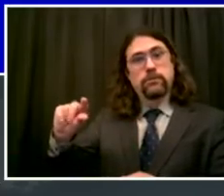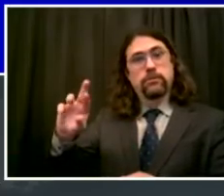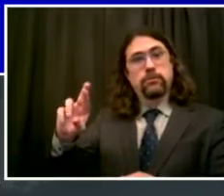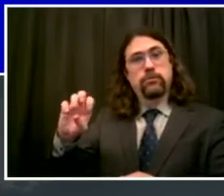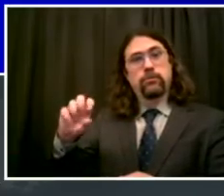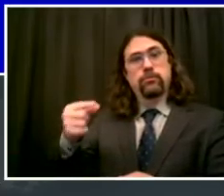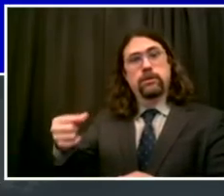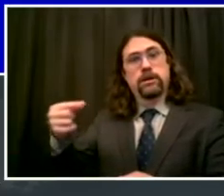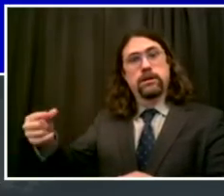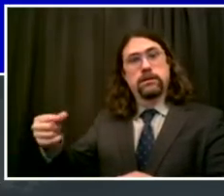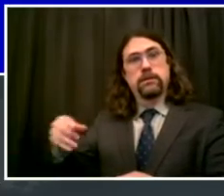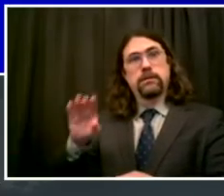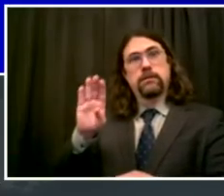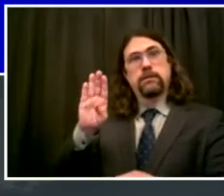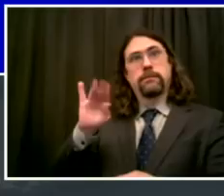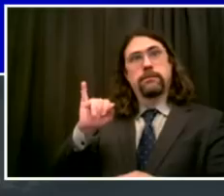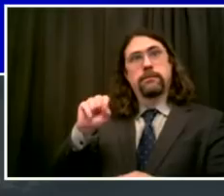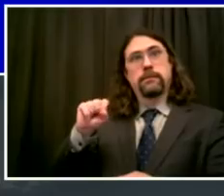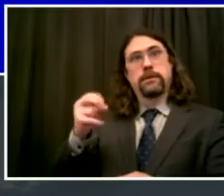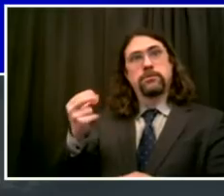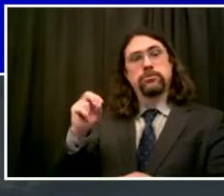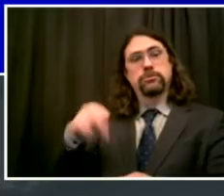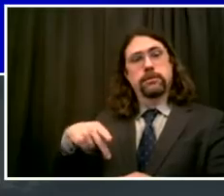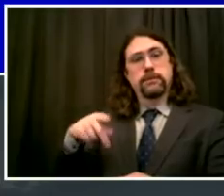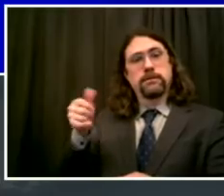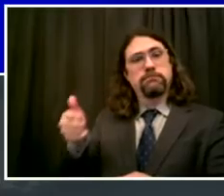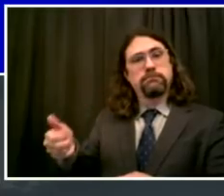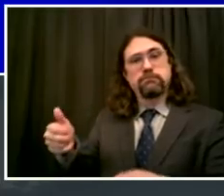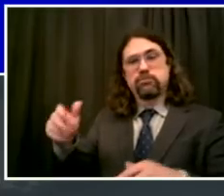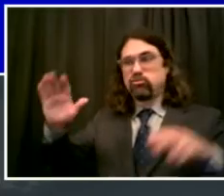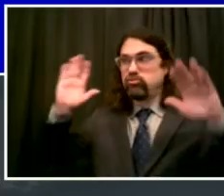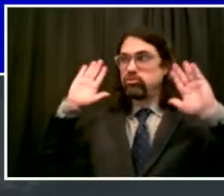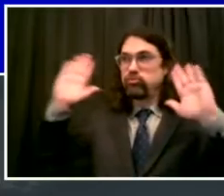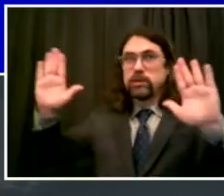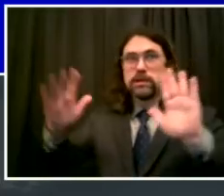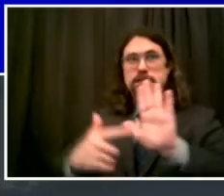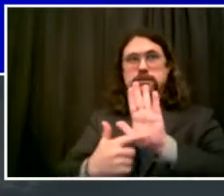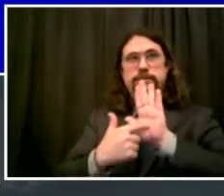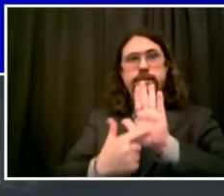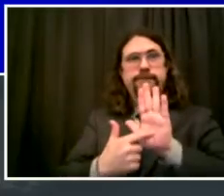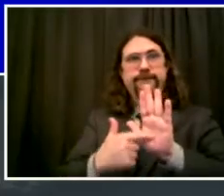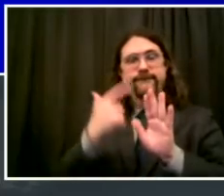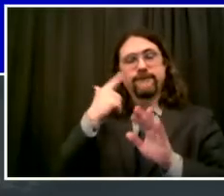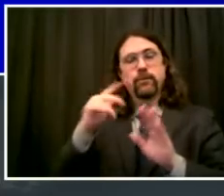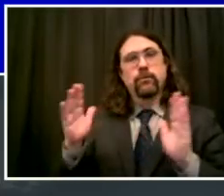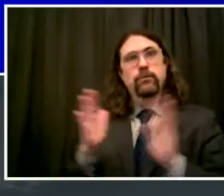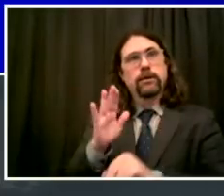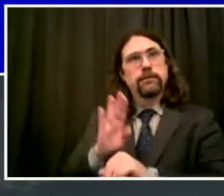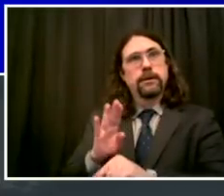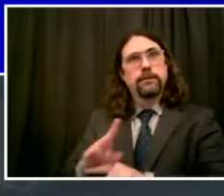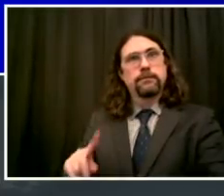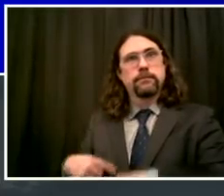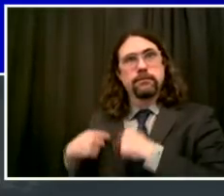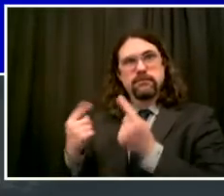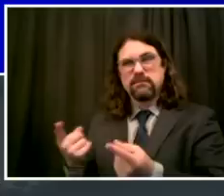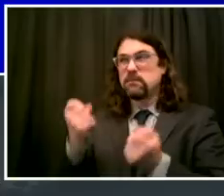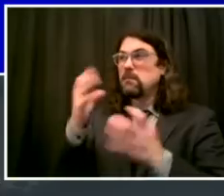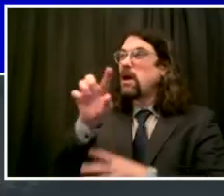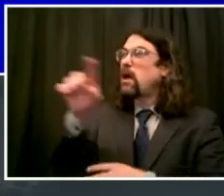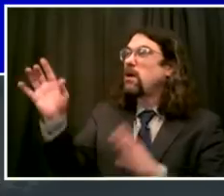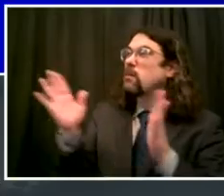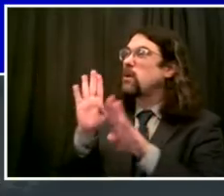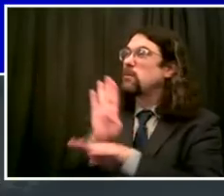government. I've talked to so many small business owners who appreciate deeply what Greg does. He understands the small businesses of the